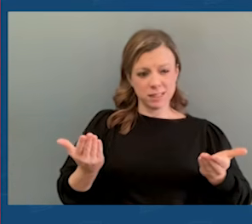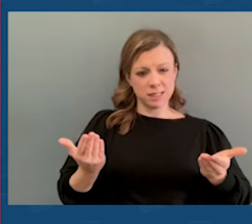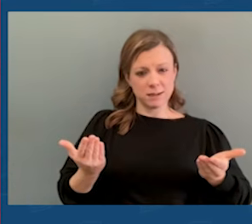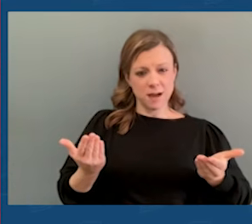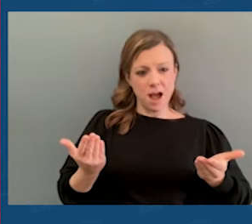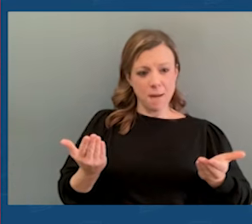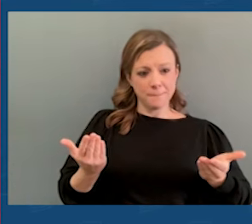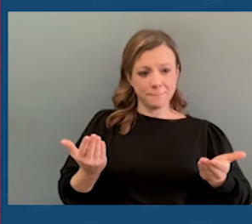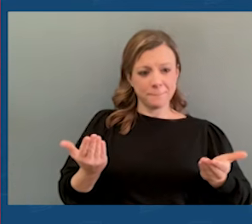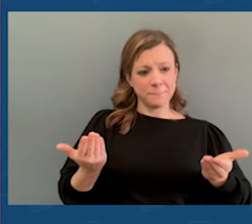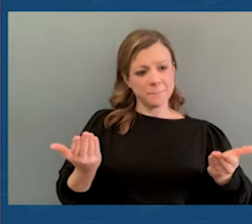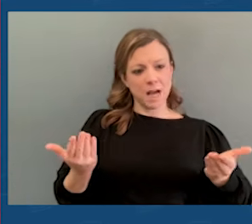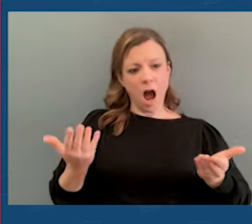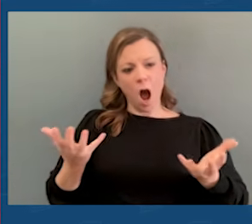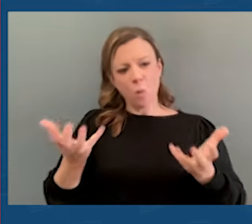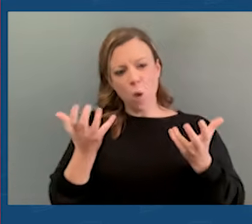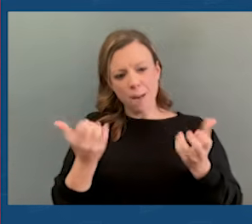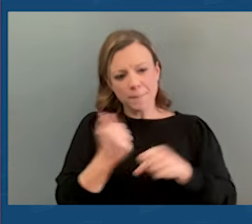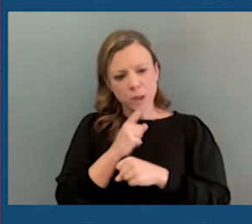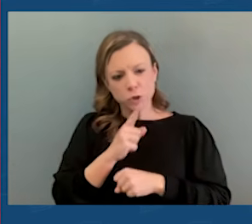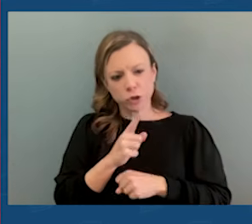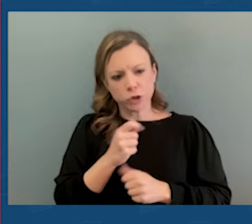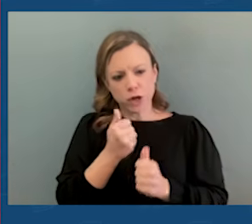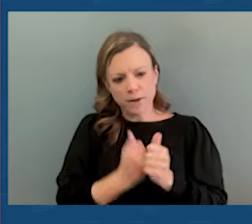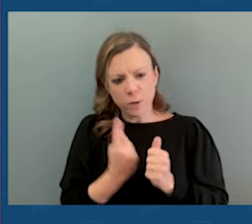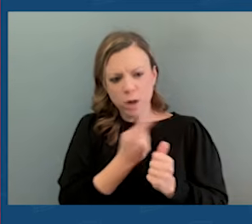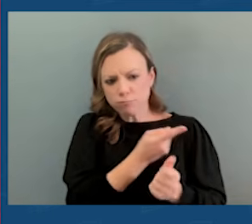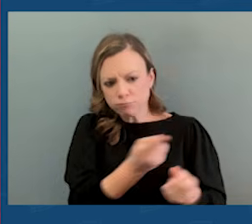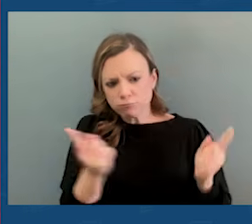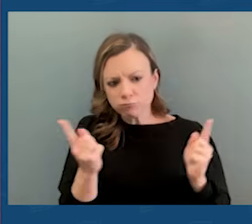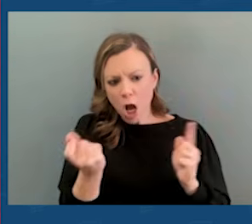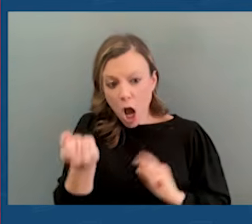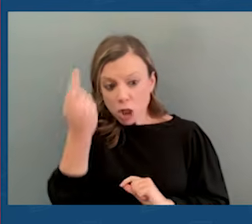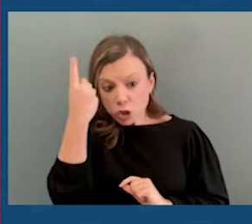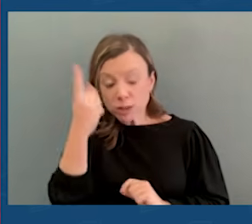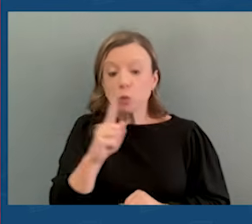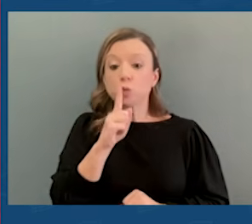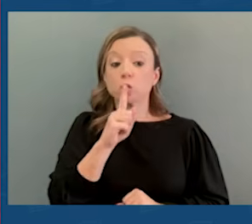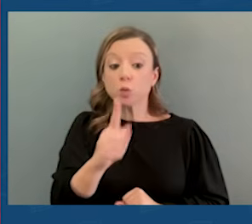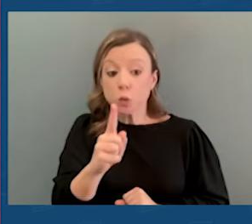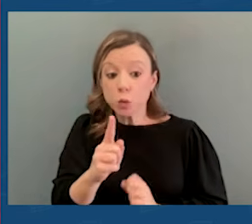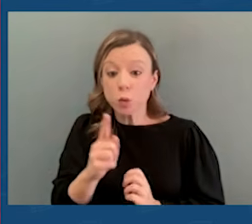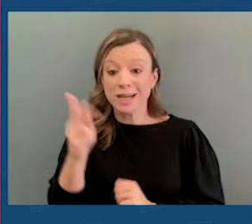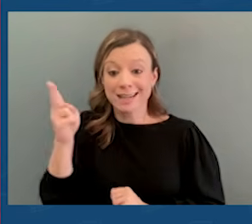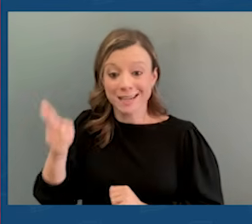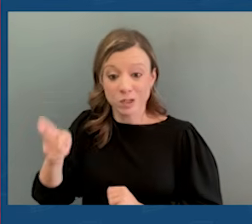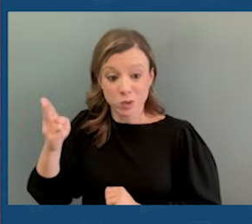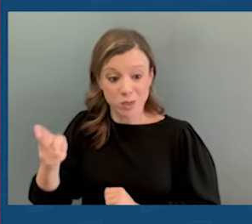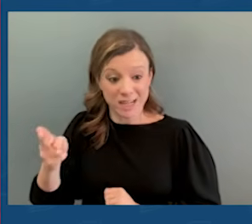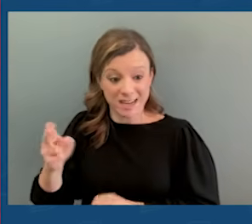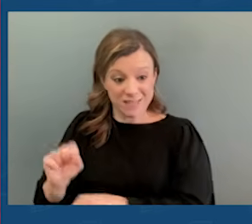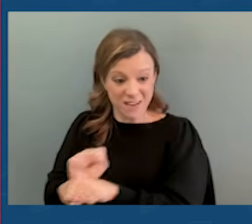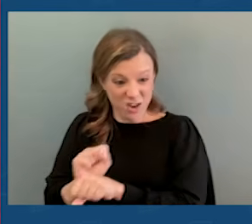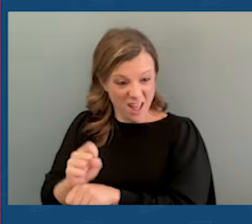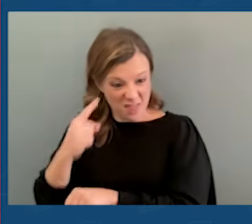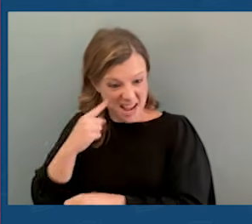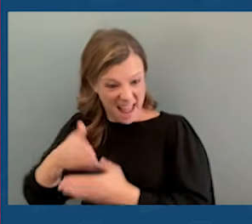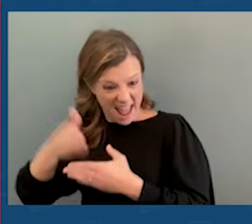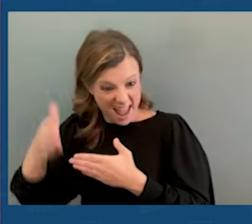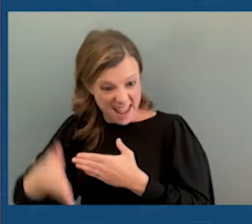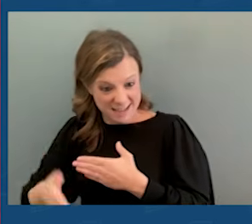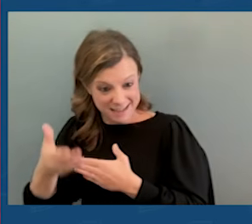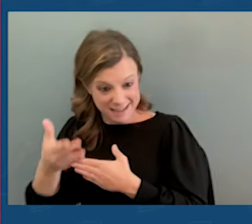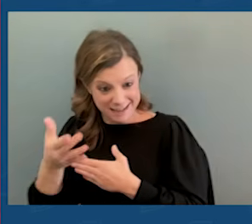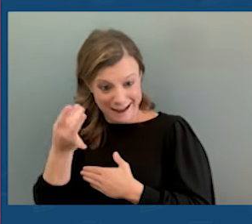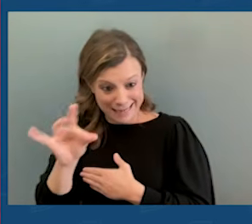true history of slavery. And sometimes people think it ended in 1865 and there was nothing else, and we just